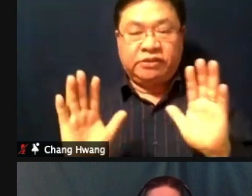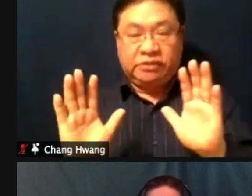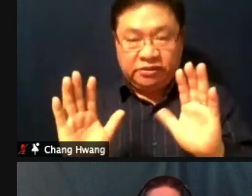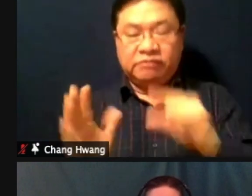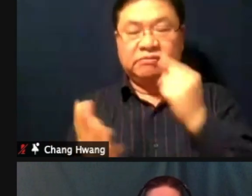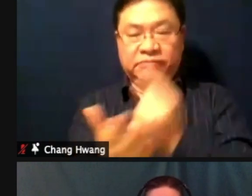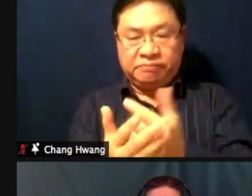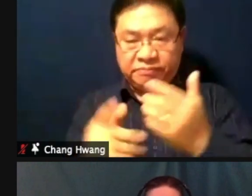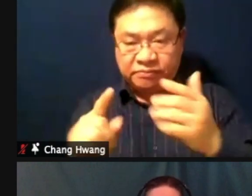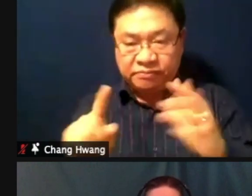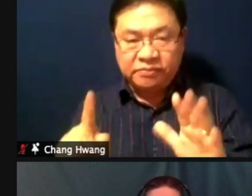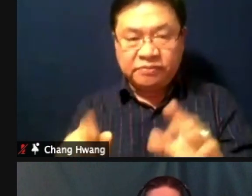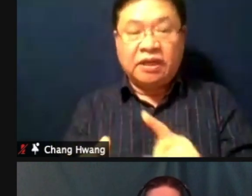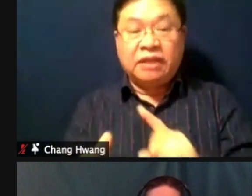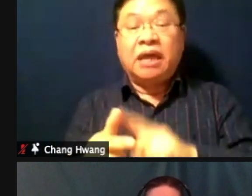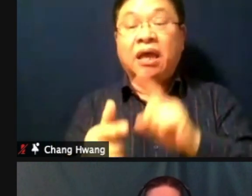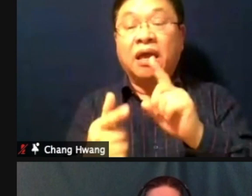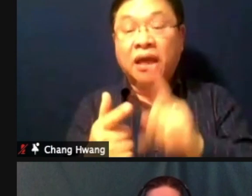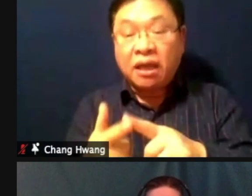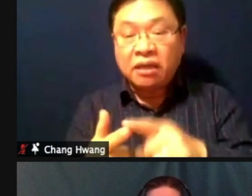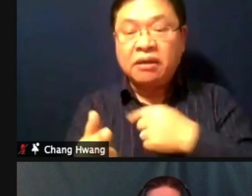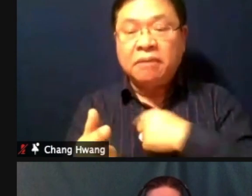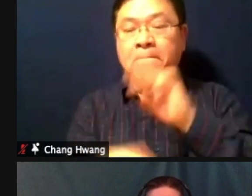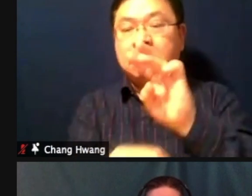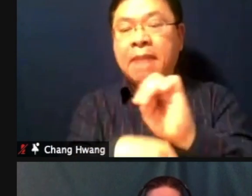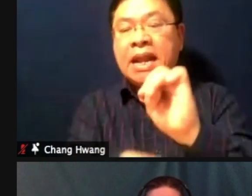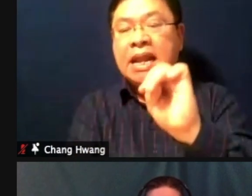for their master's program, and that was where I ended up graduating from.